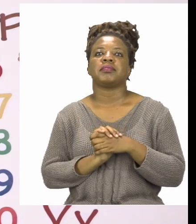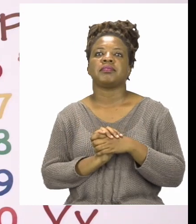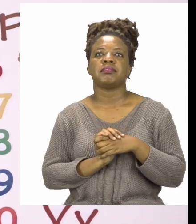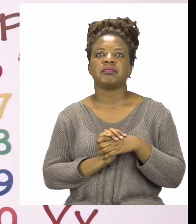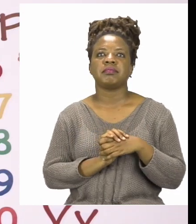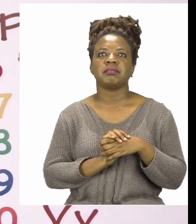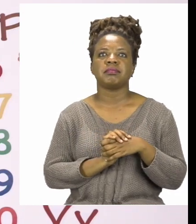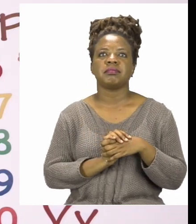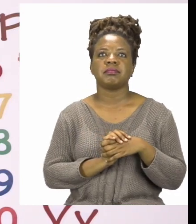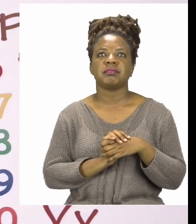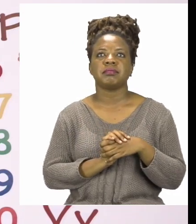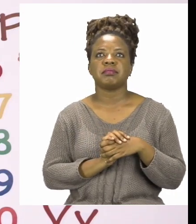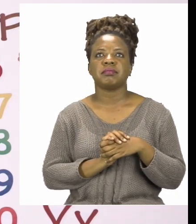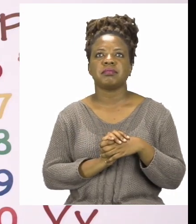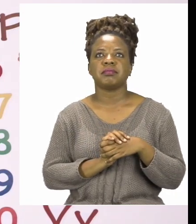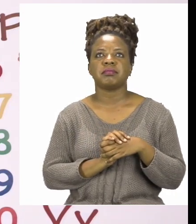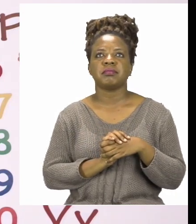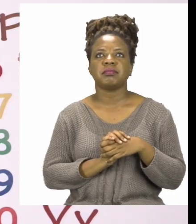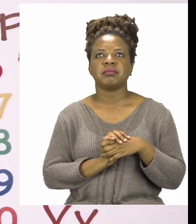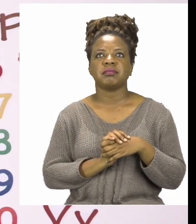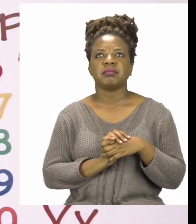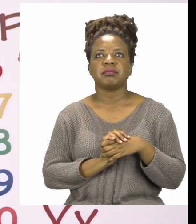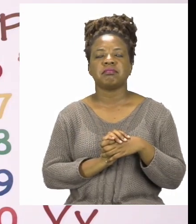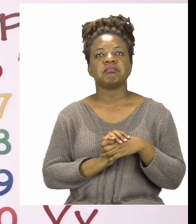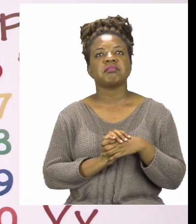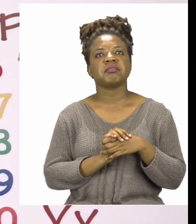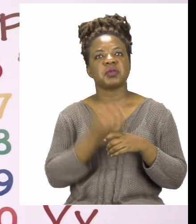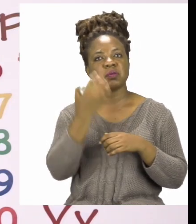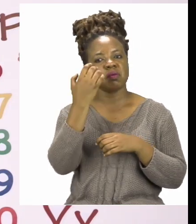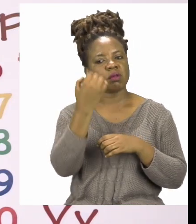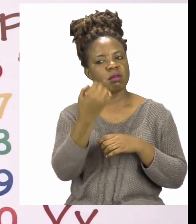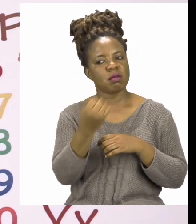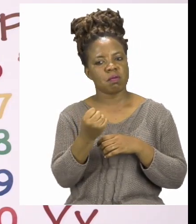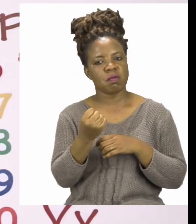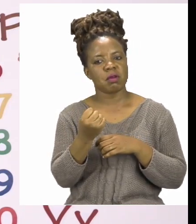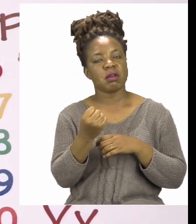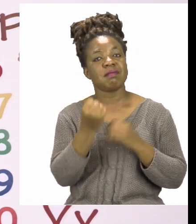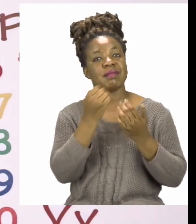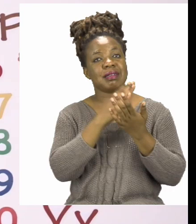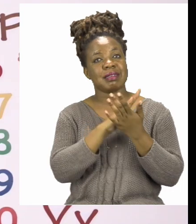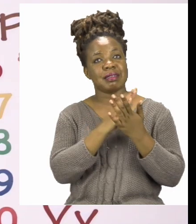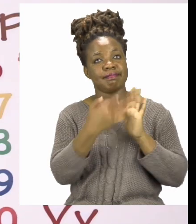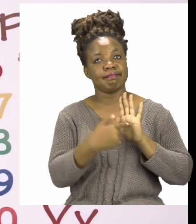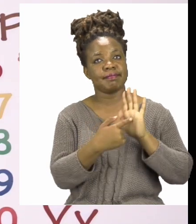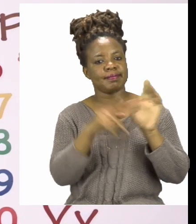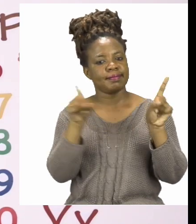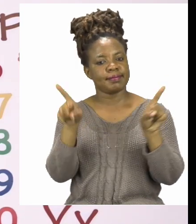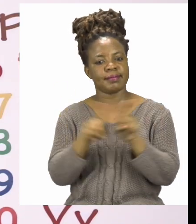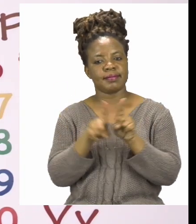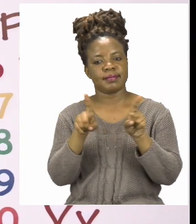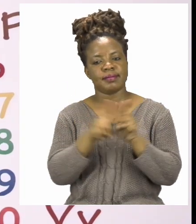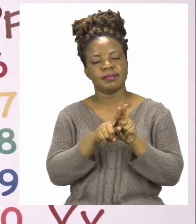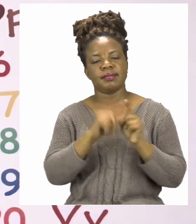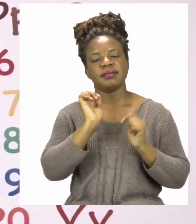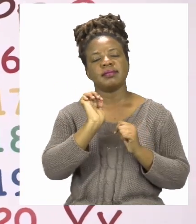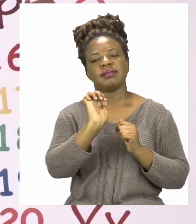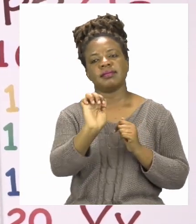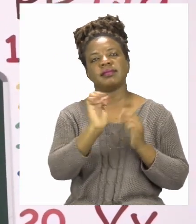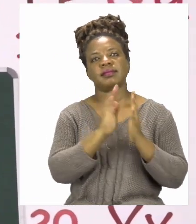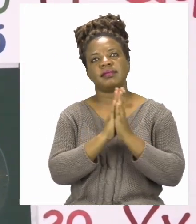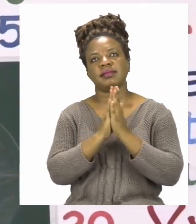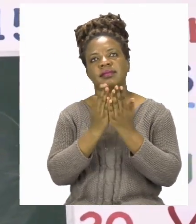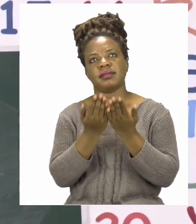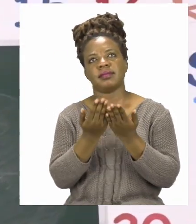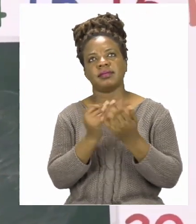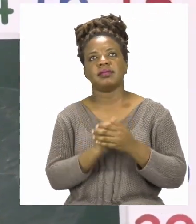can see on the board are just the same as the ones in your book. You can see that the first thing we notice about a